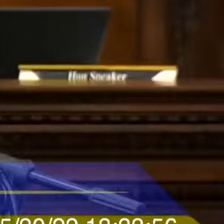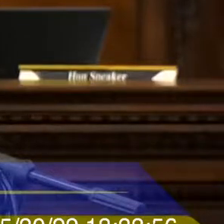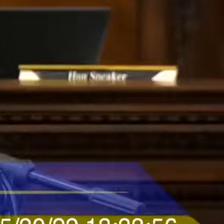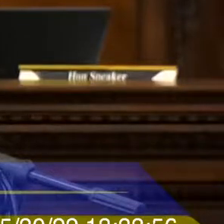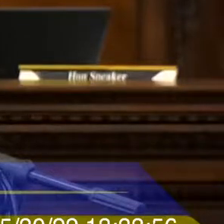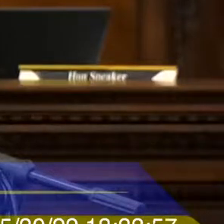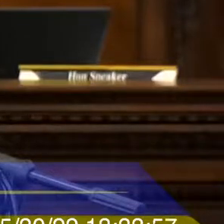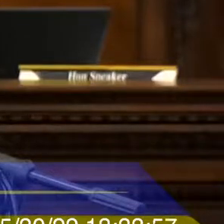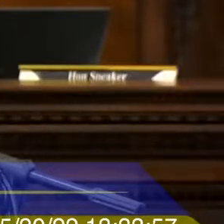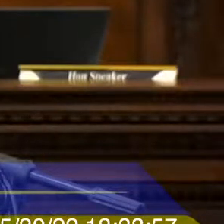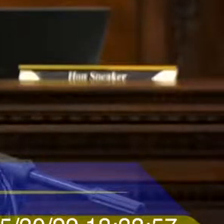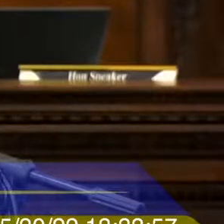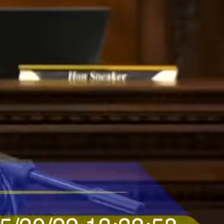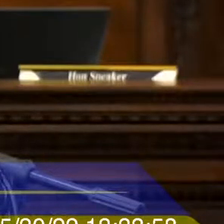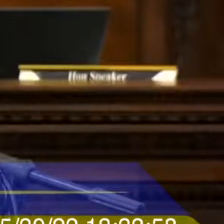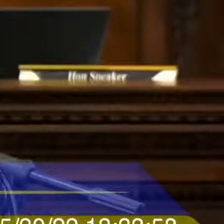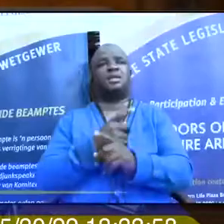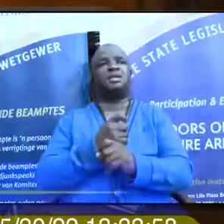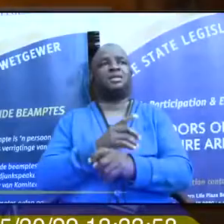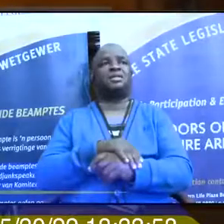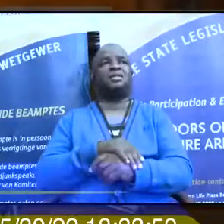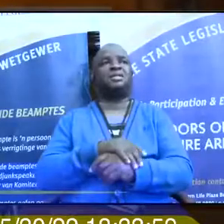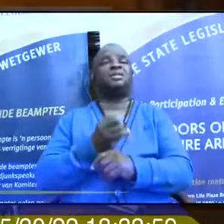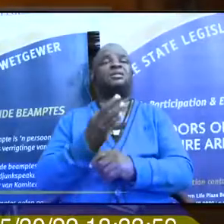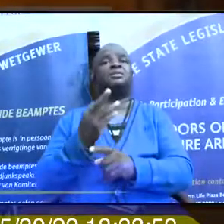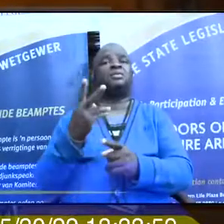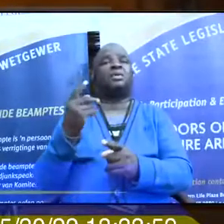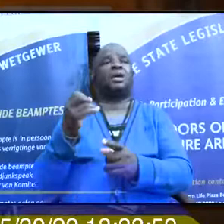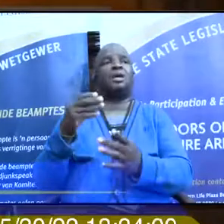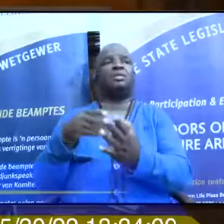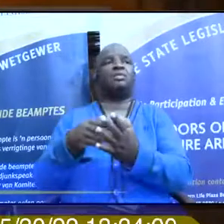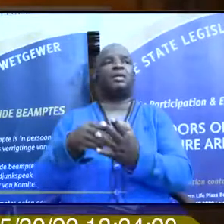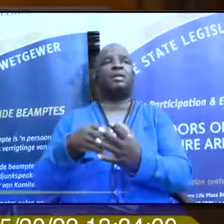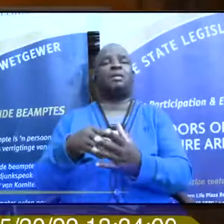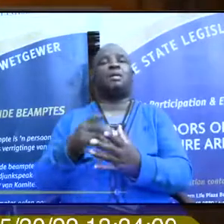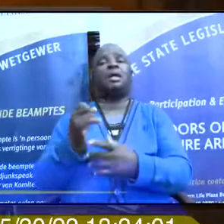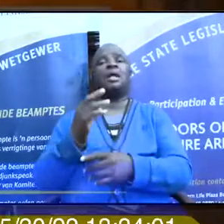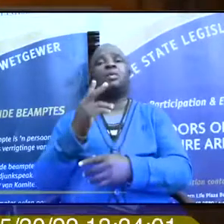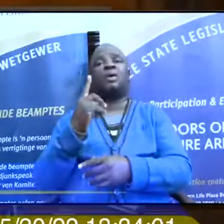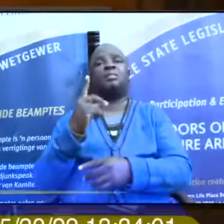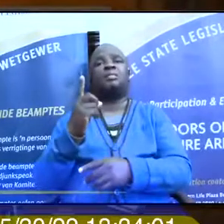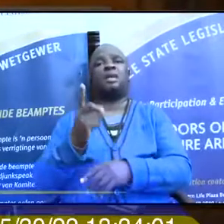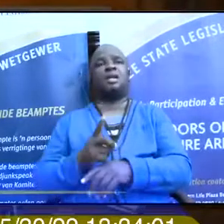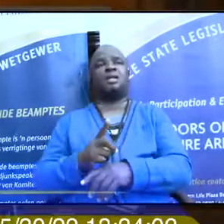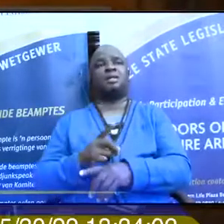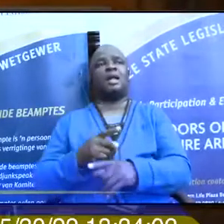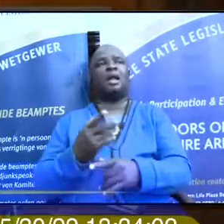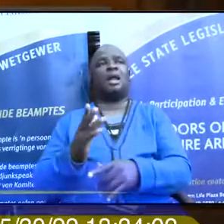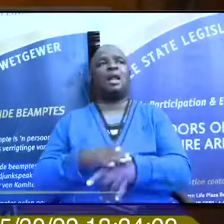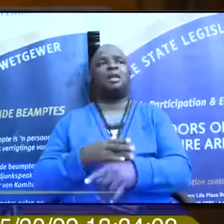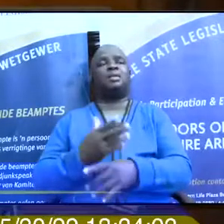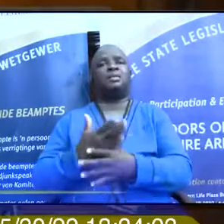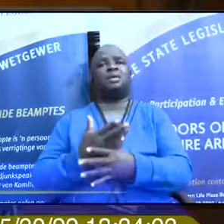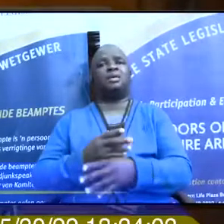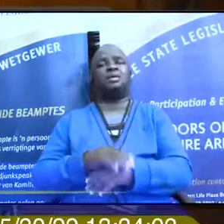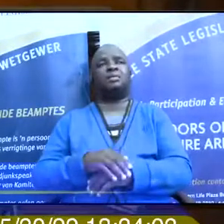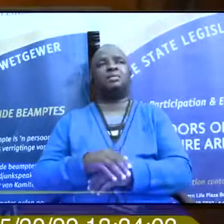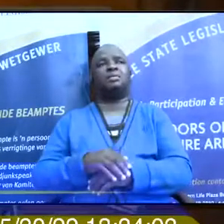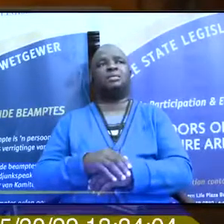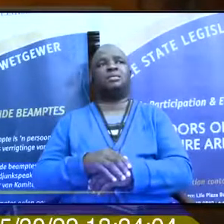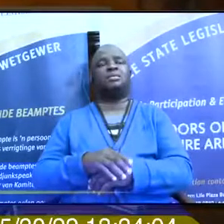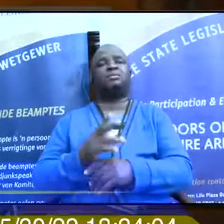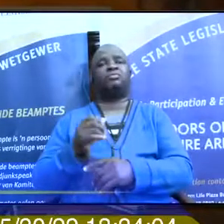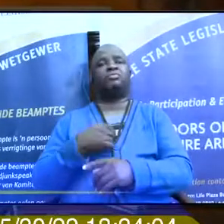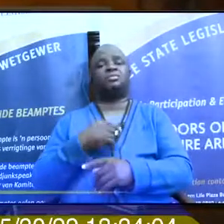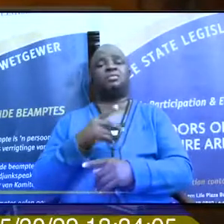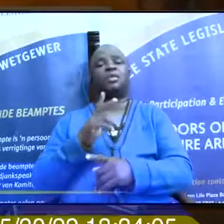to catch the first taxi because if they arrive one minute past eight at work they say there's a